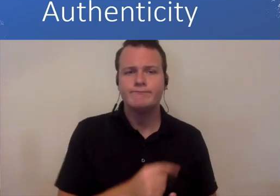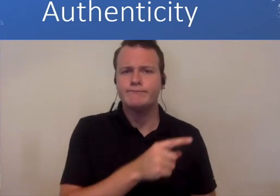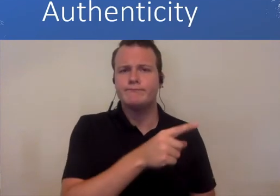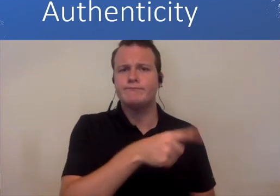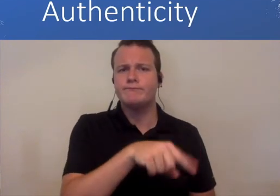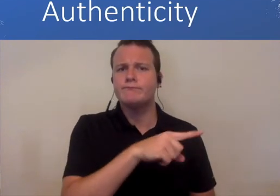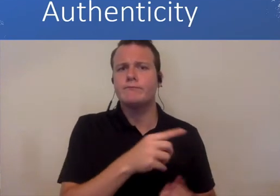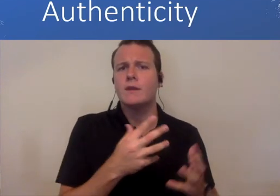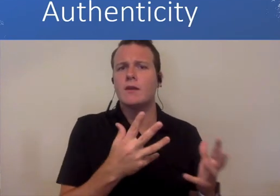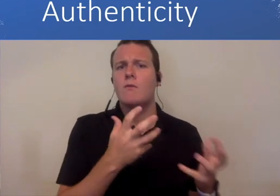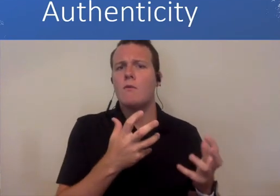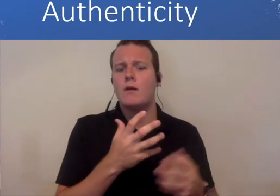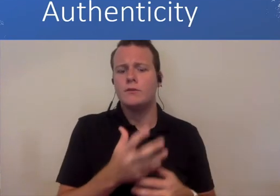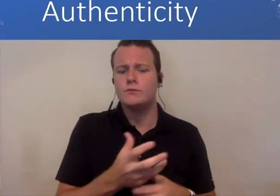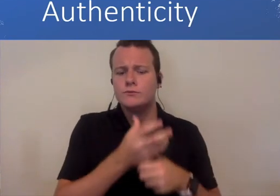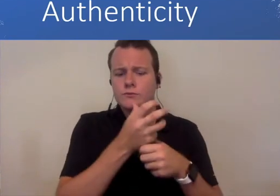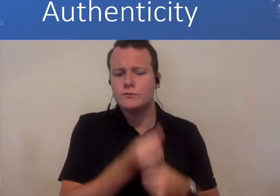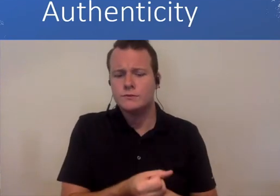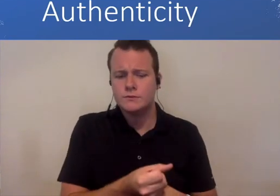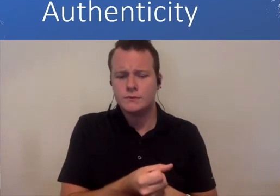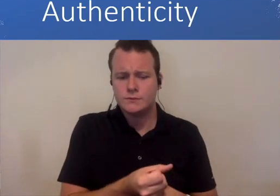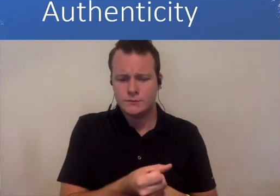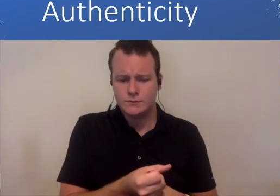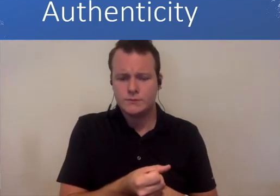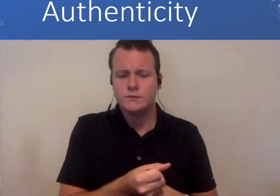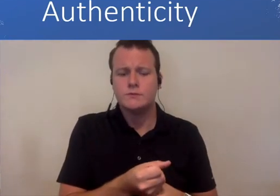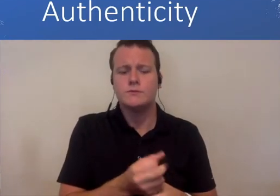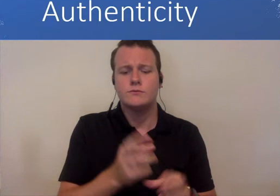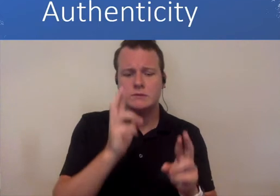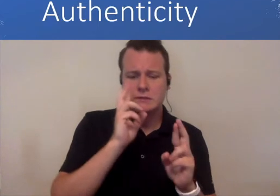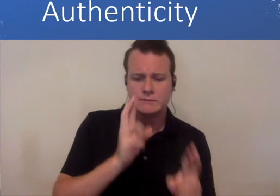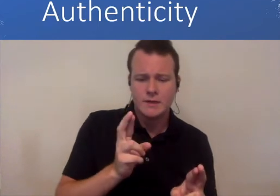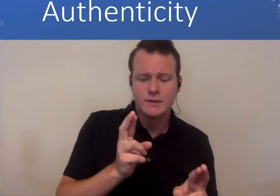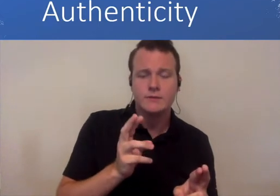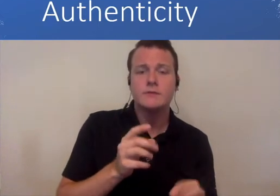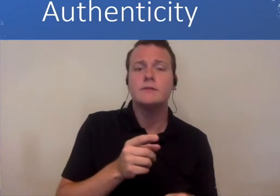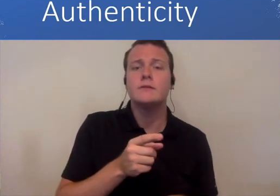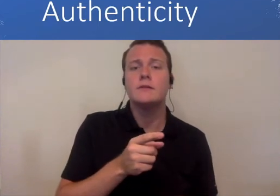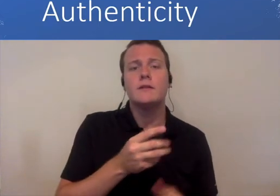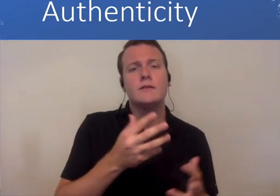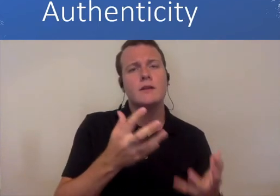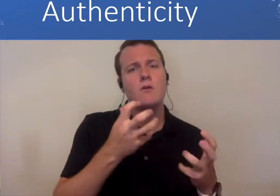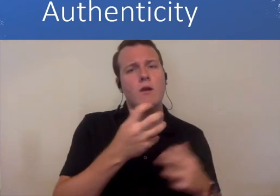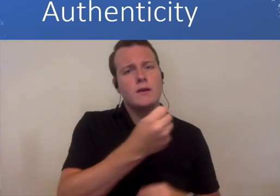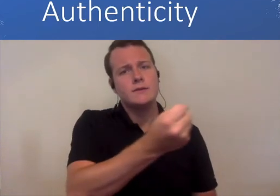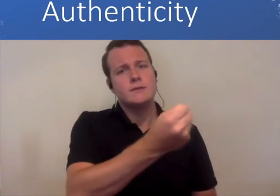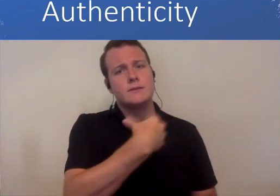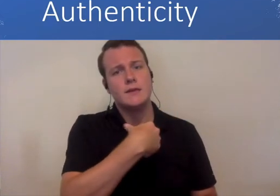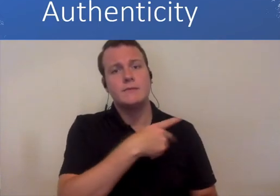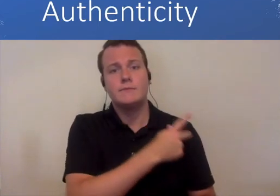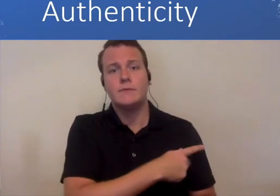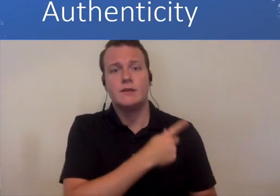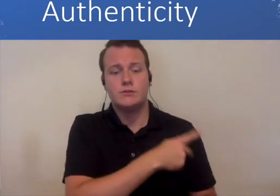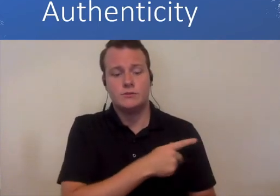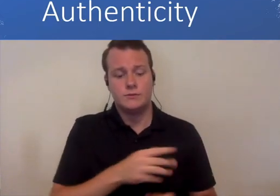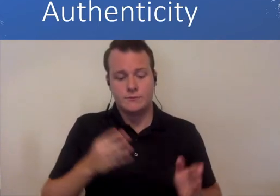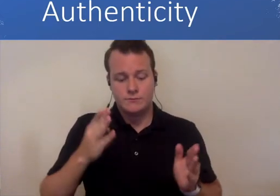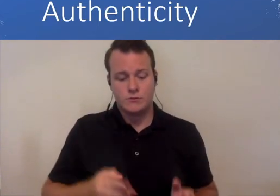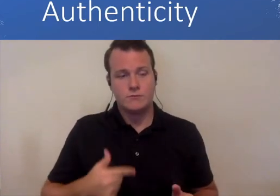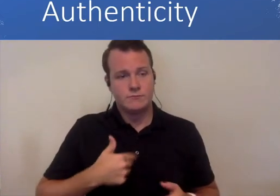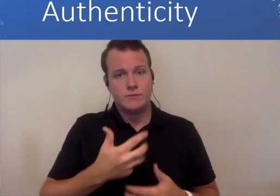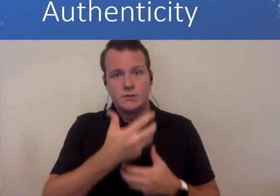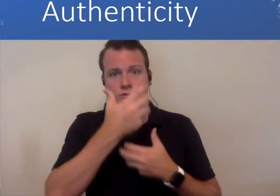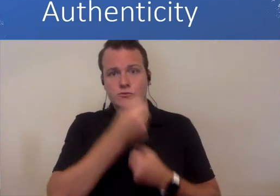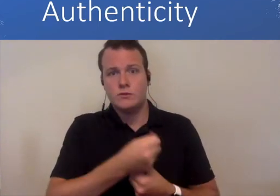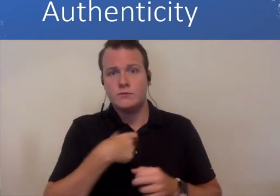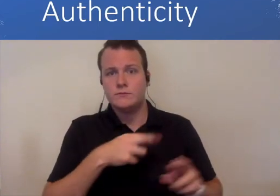they want trust and respect. And they want to be able to send patients to a person that they can trust